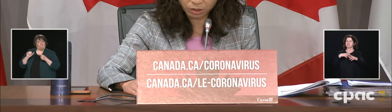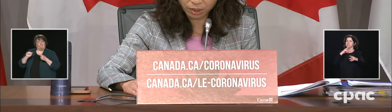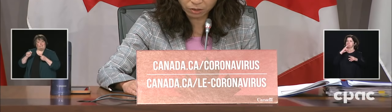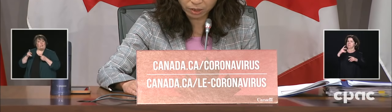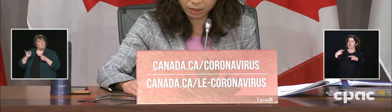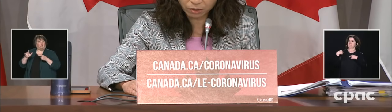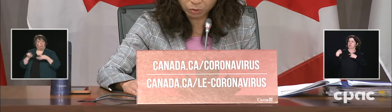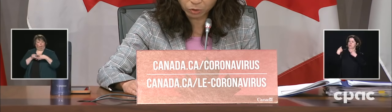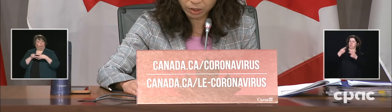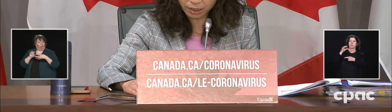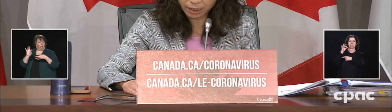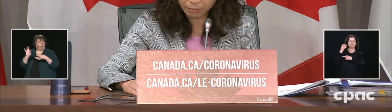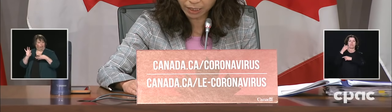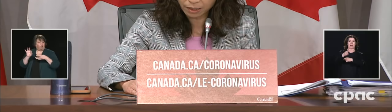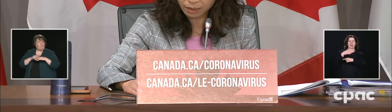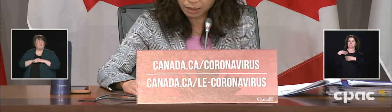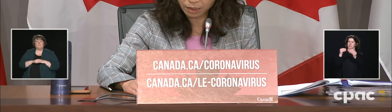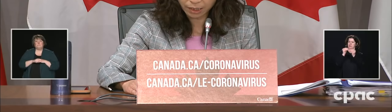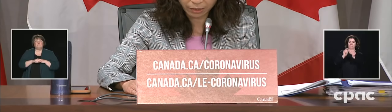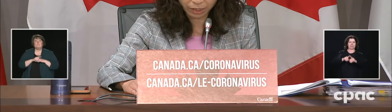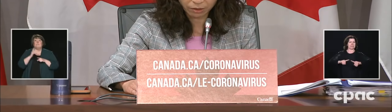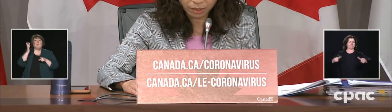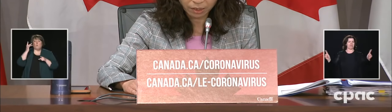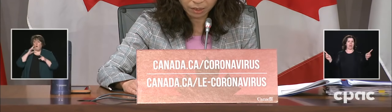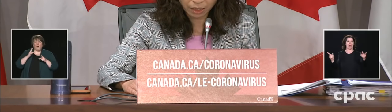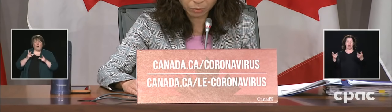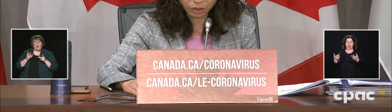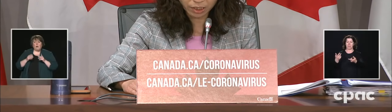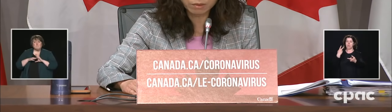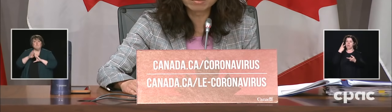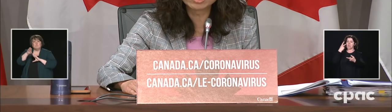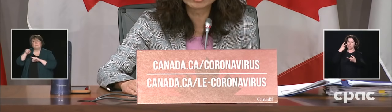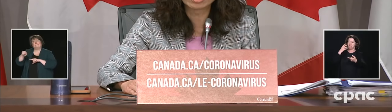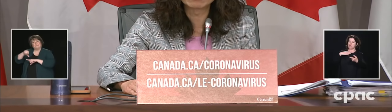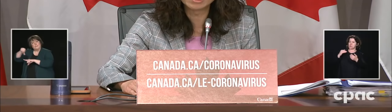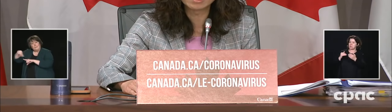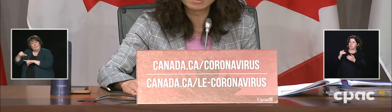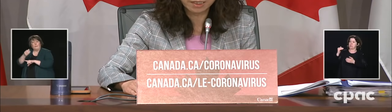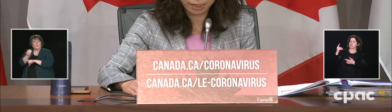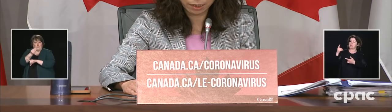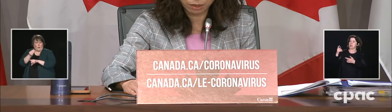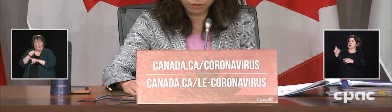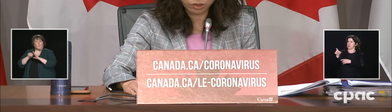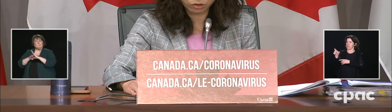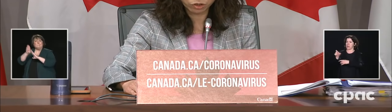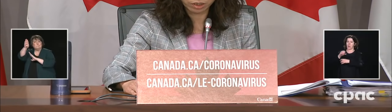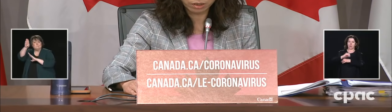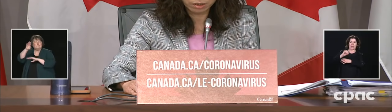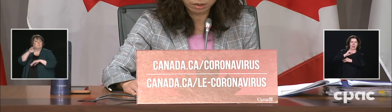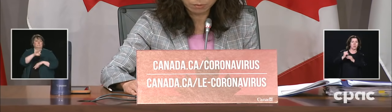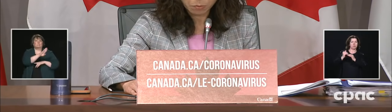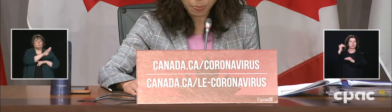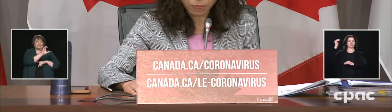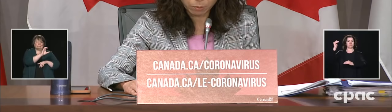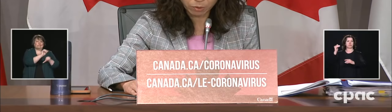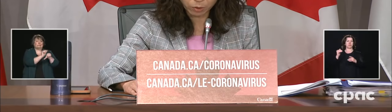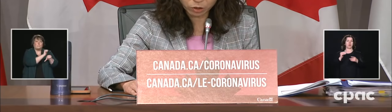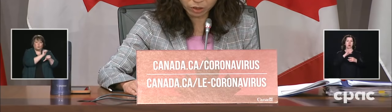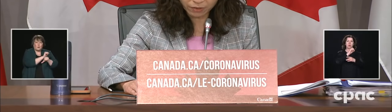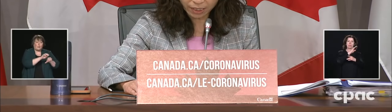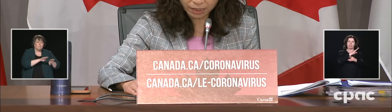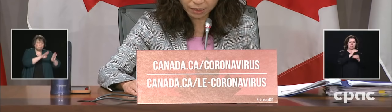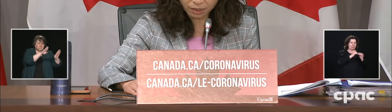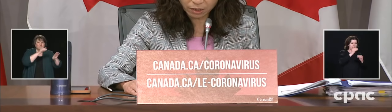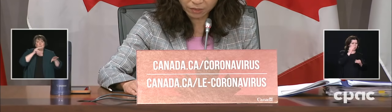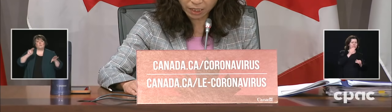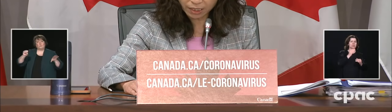attributable to increases reported in Quebec, Ontario, Alberta, British Columbia, and Nova Scotia. The proportion